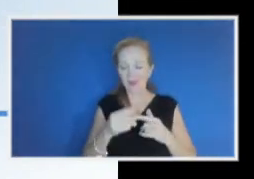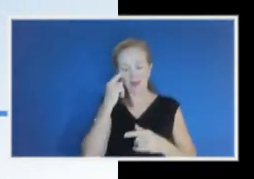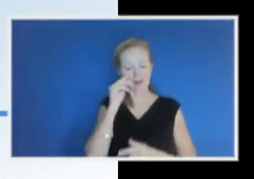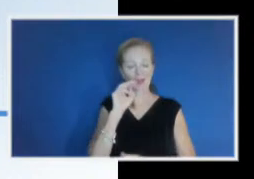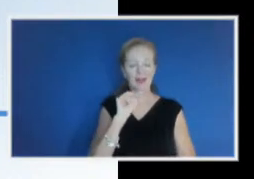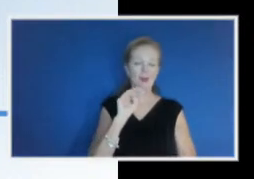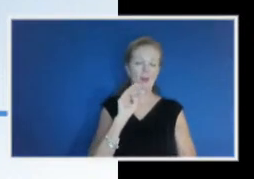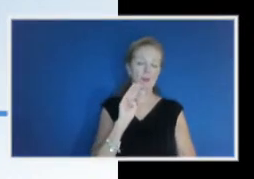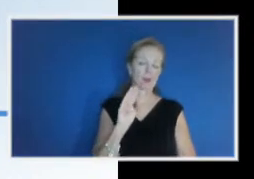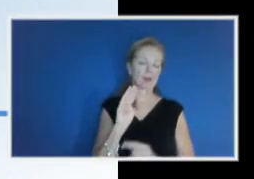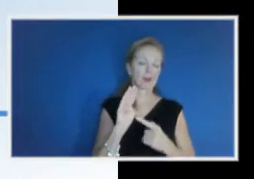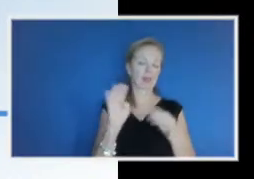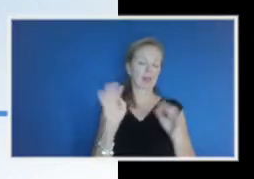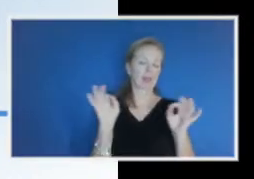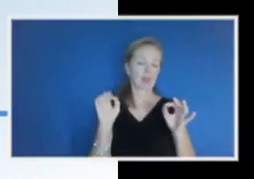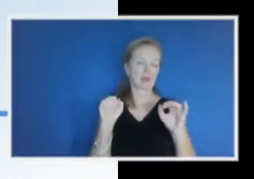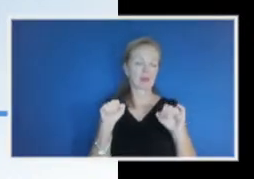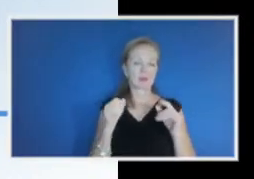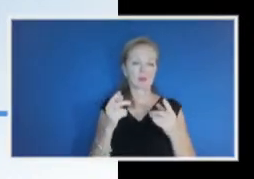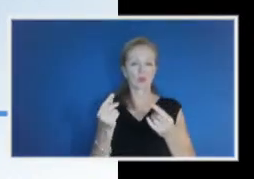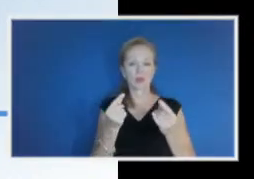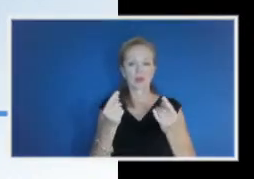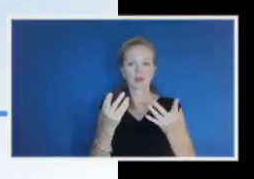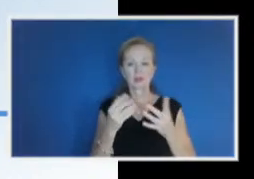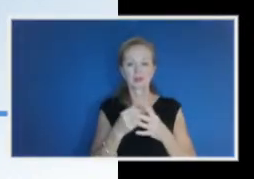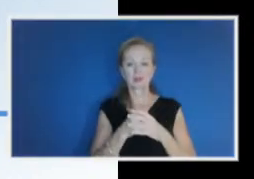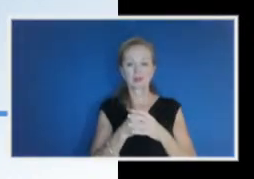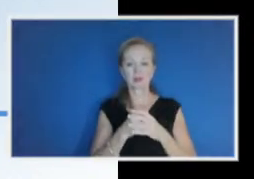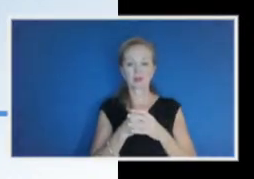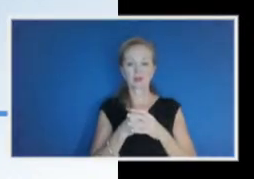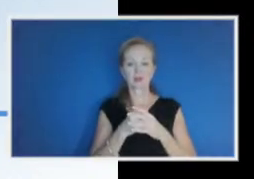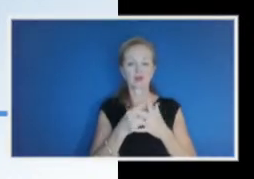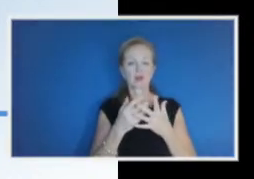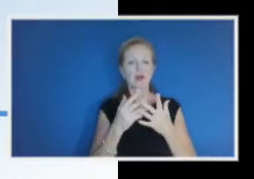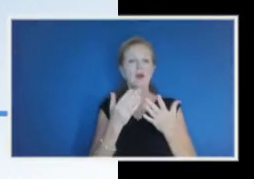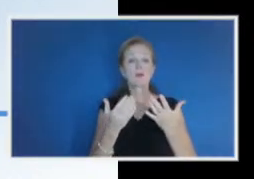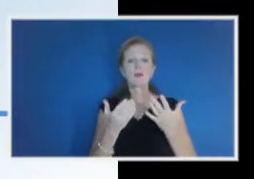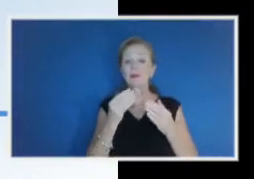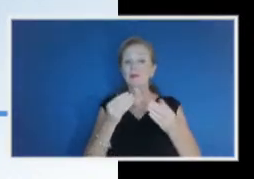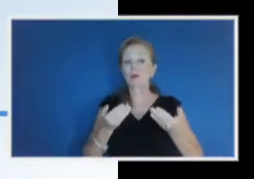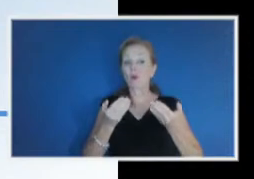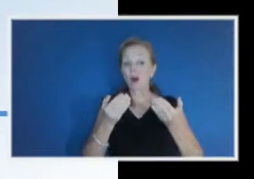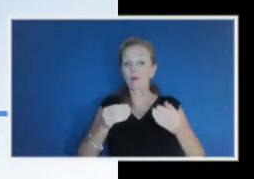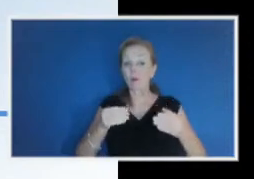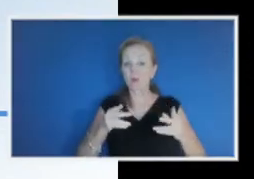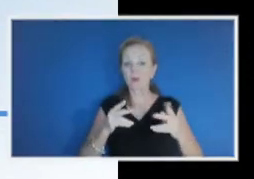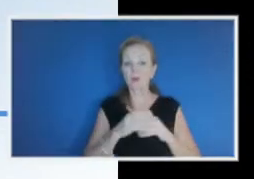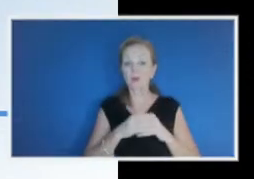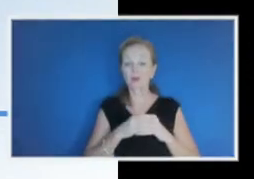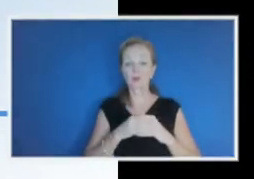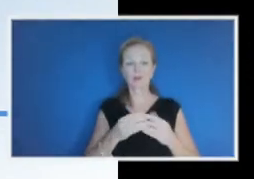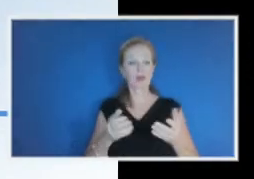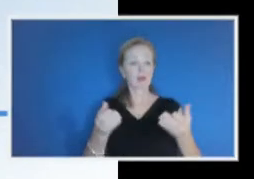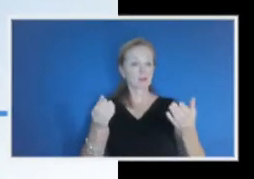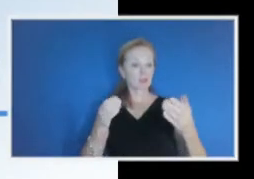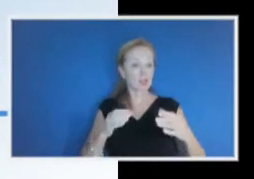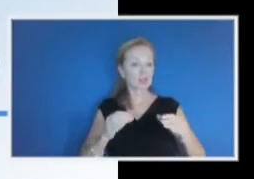little, none of them have any capacity to do anything. Well, they might if you gave them a chance, and they got a chance to grow.